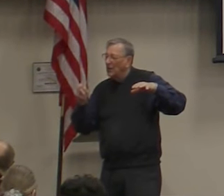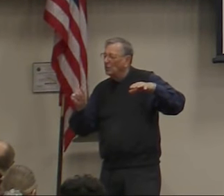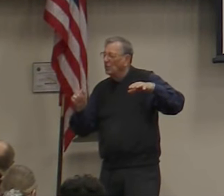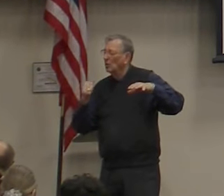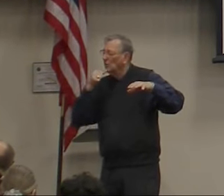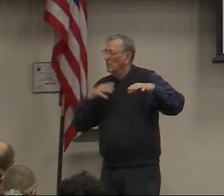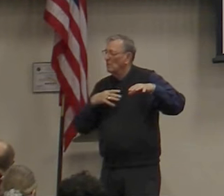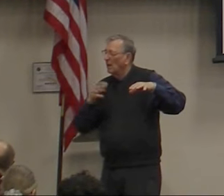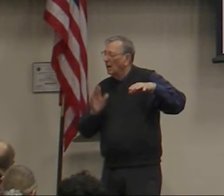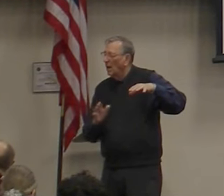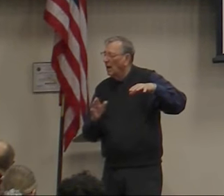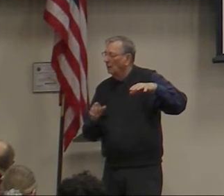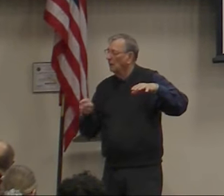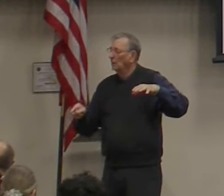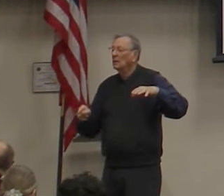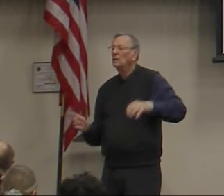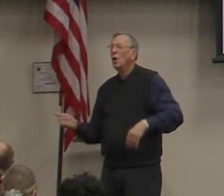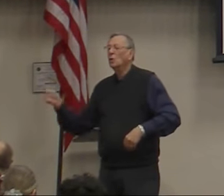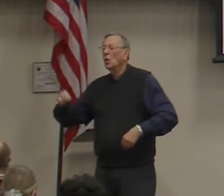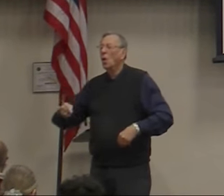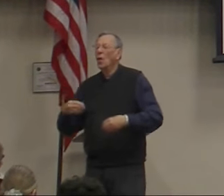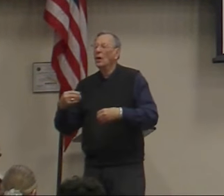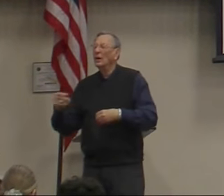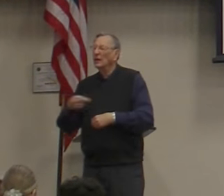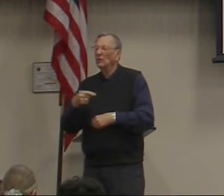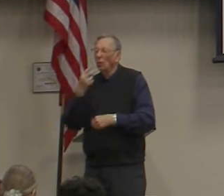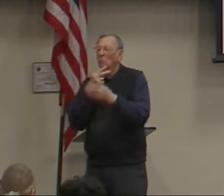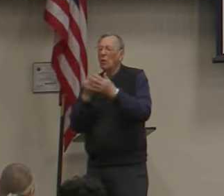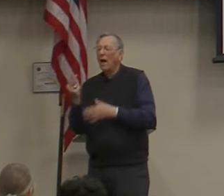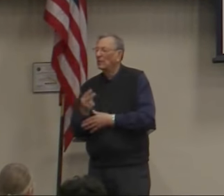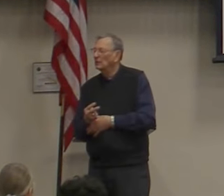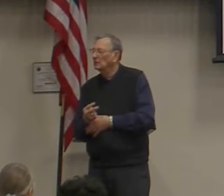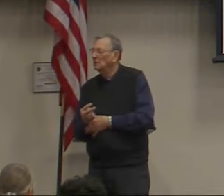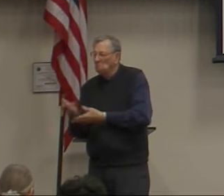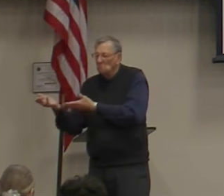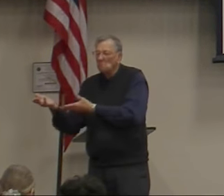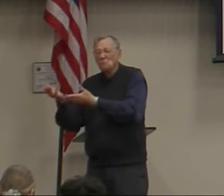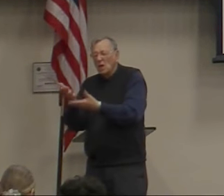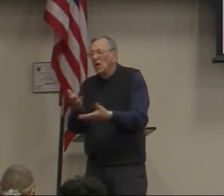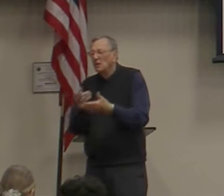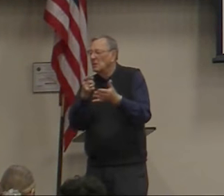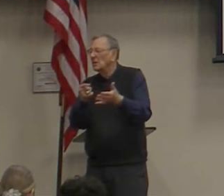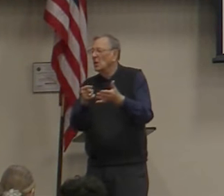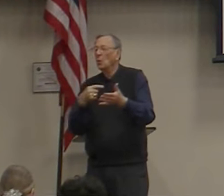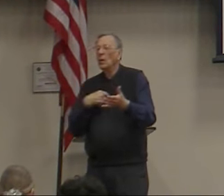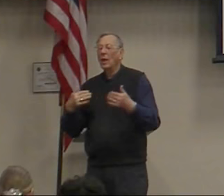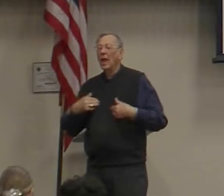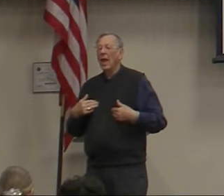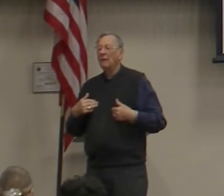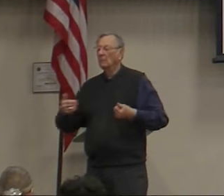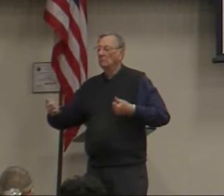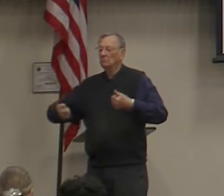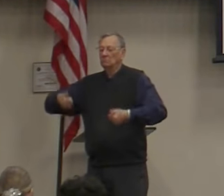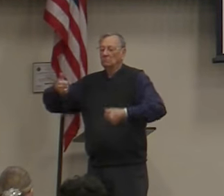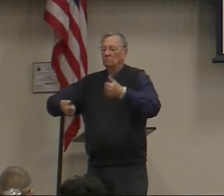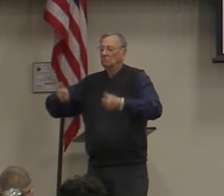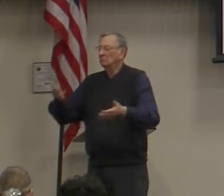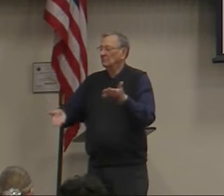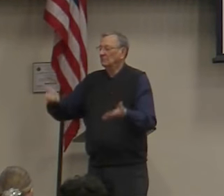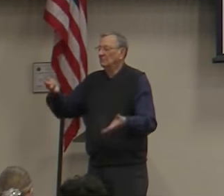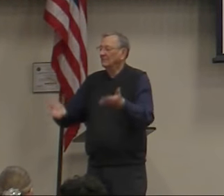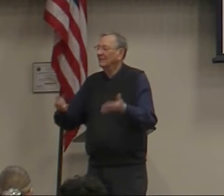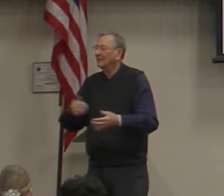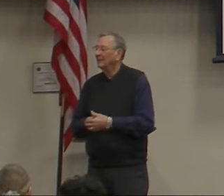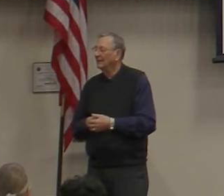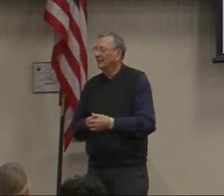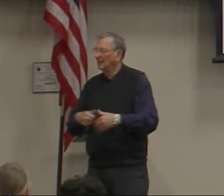day. So he said, go and get them, get those prophets, bring them down, and we will have a little contest. And there